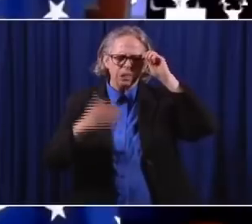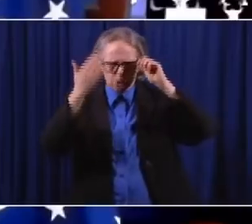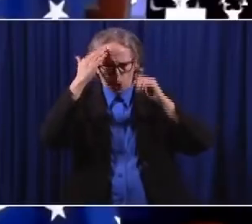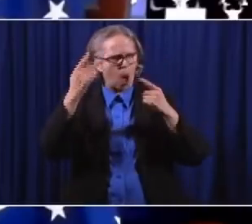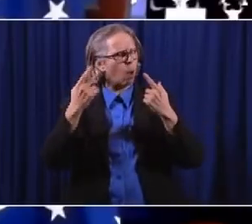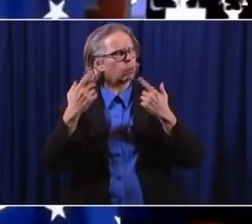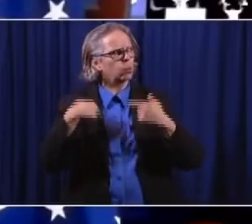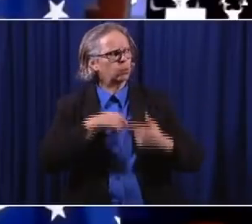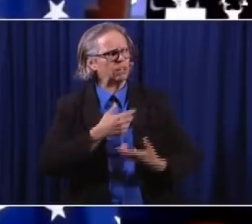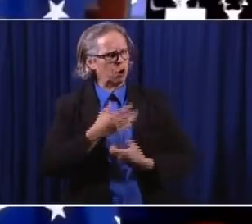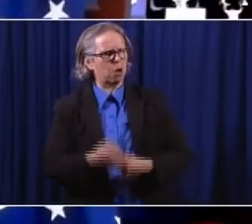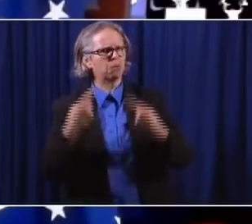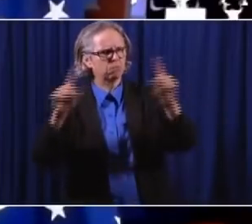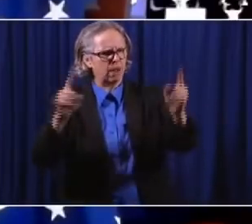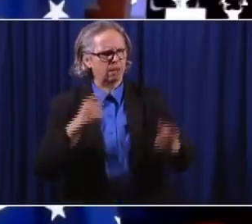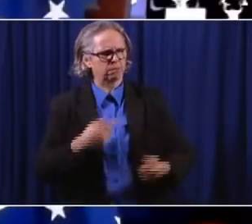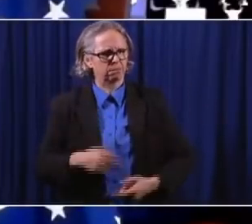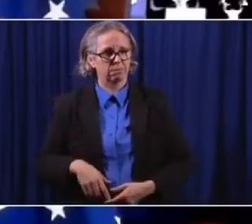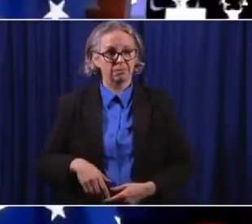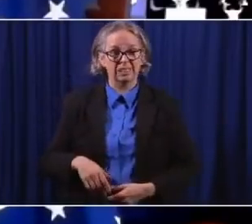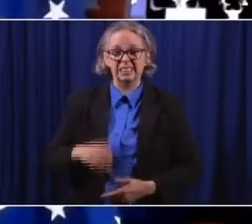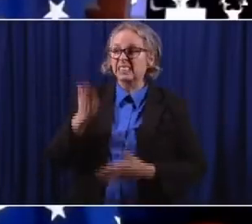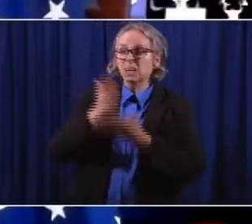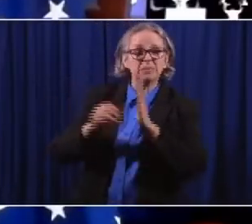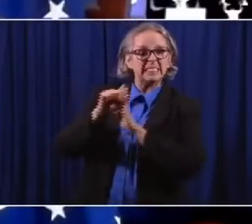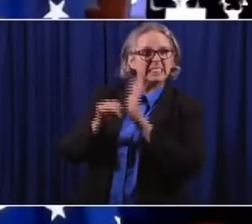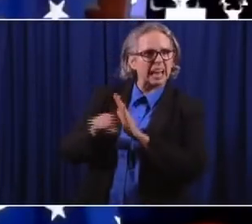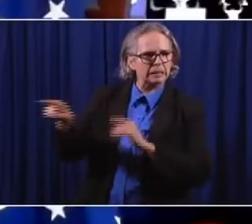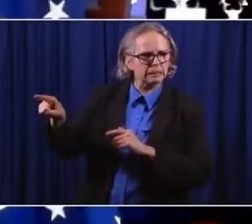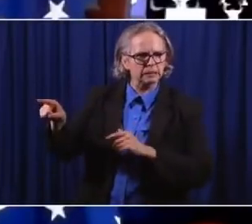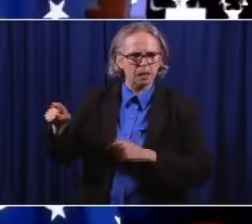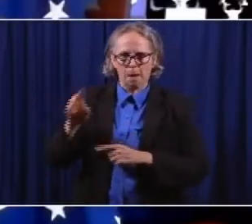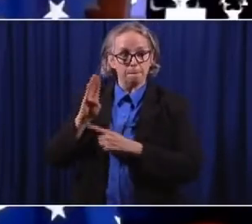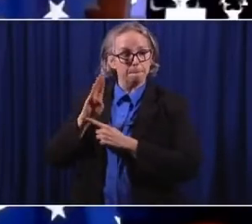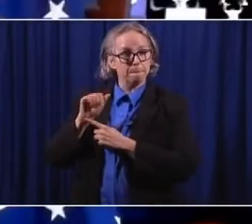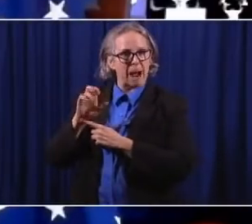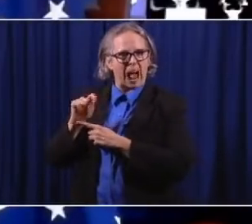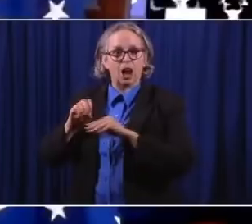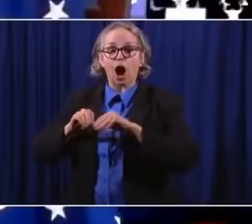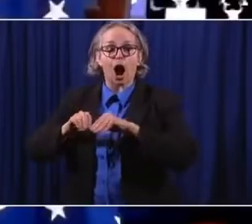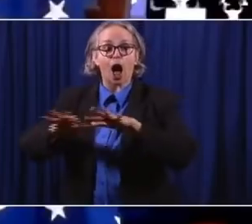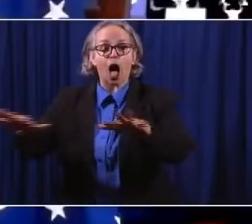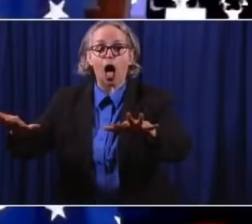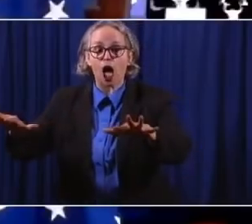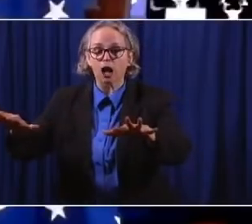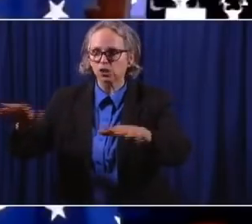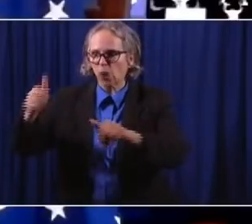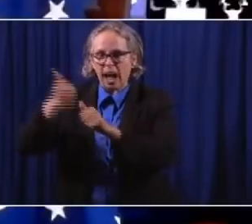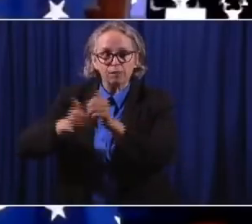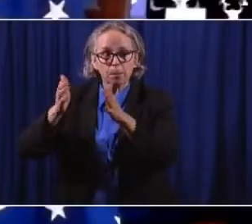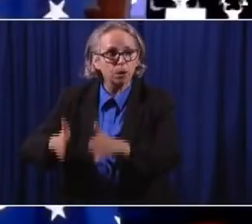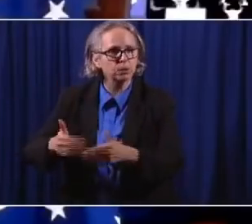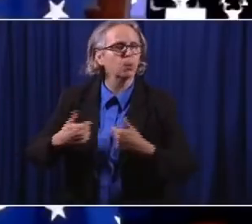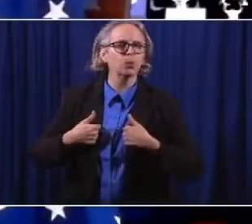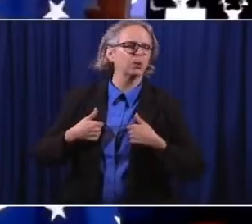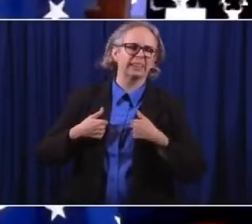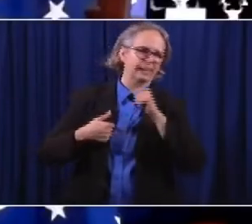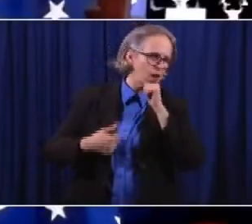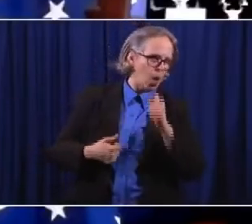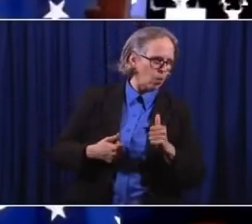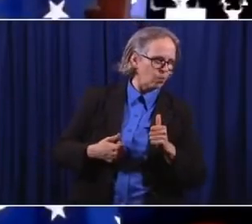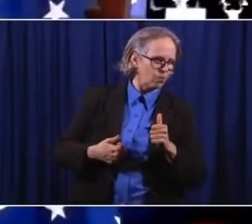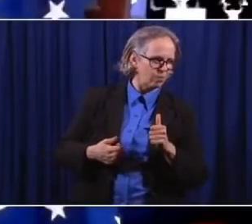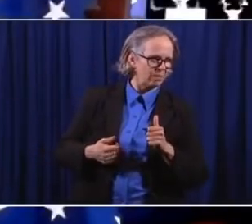to everyone, which I believe is primarily the concern that the president has expressed about some states and